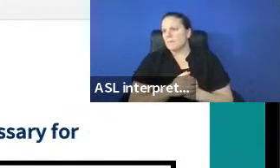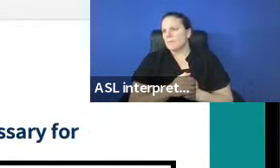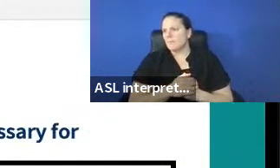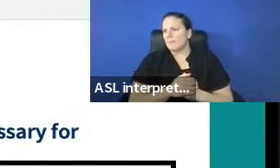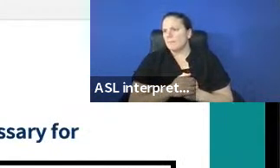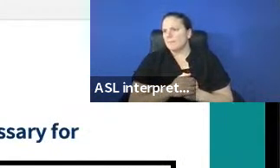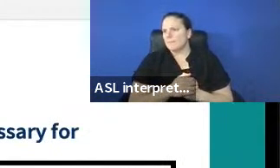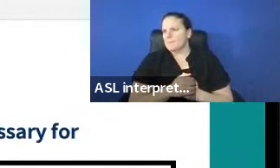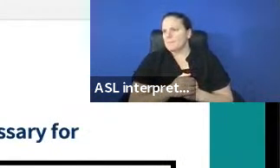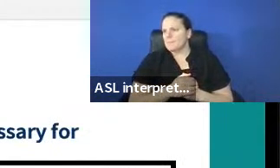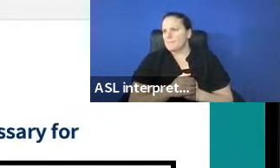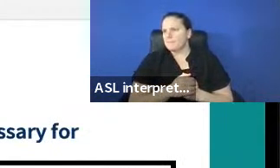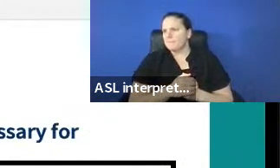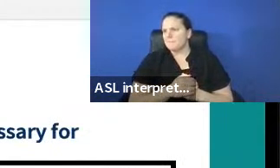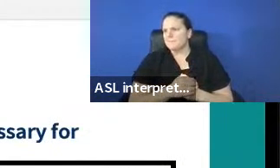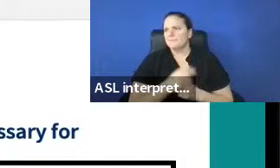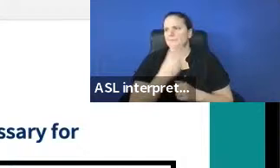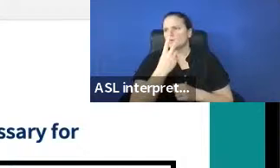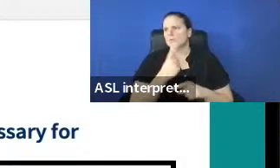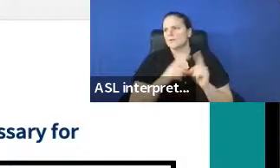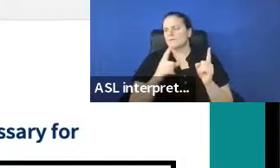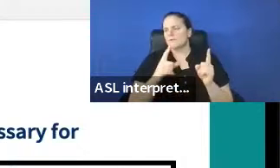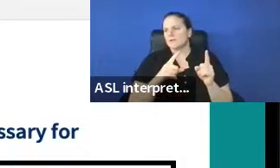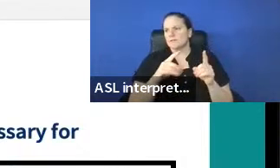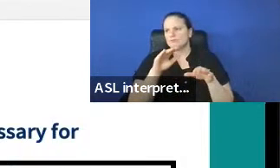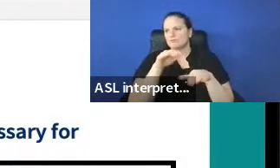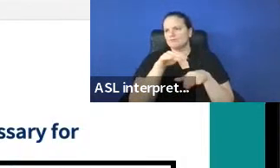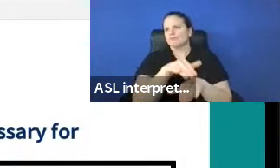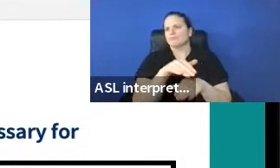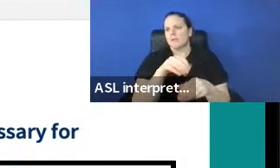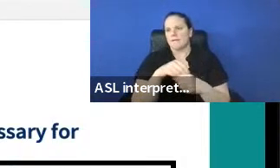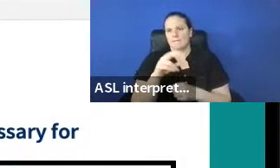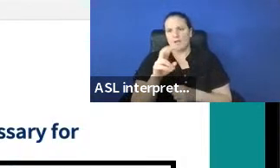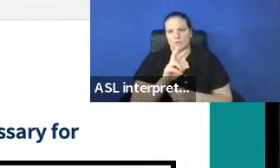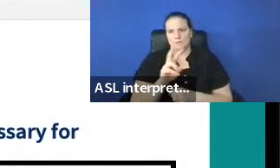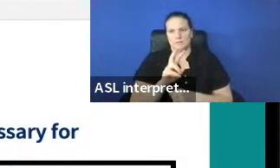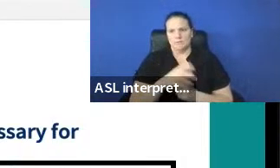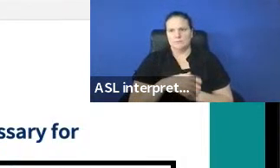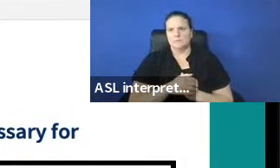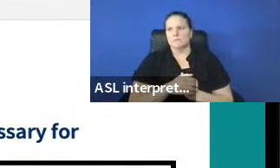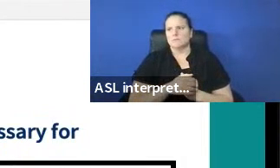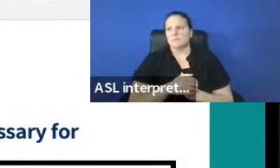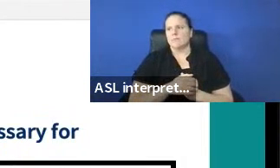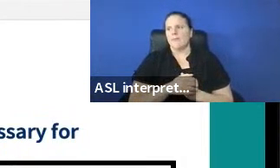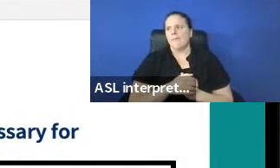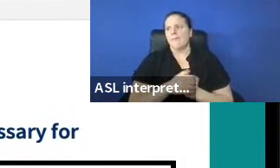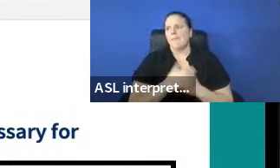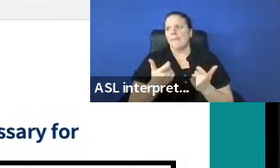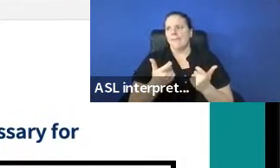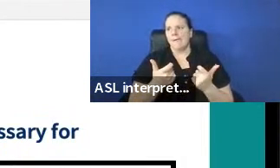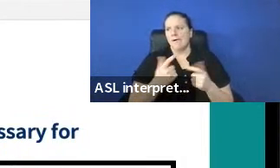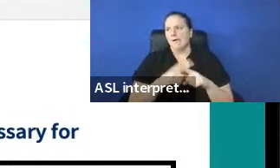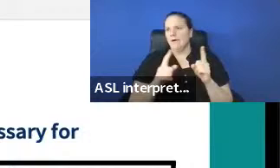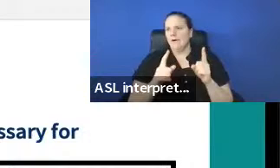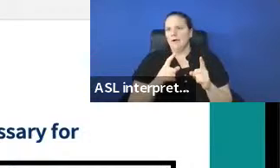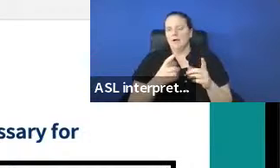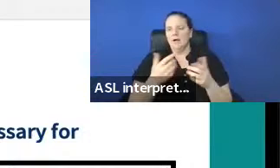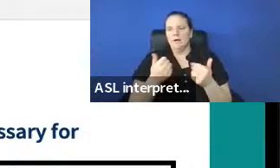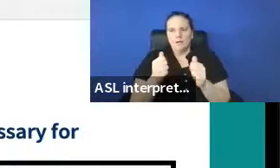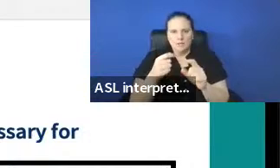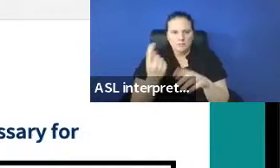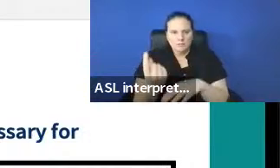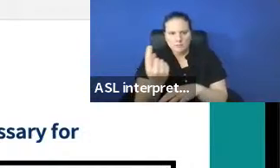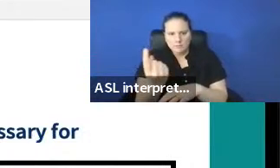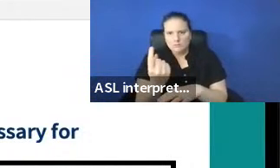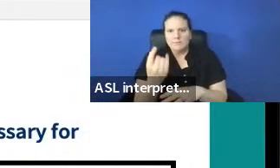These are 2 different interchange options in Vancouver. And the main difference is trying to solidify